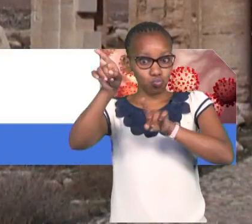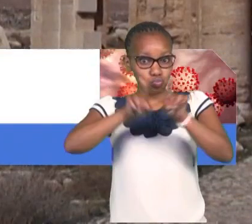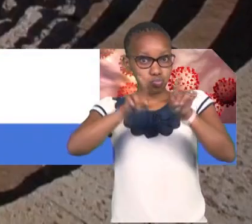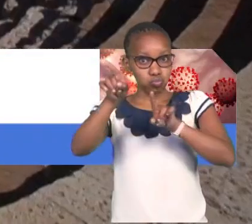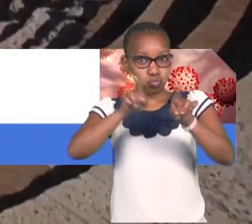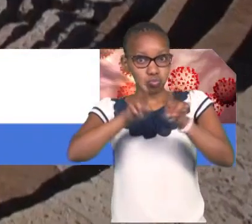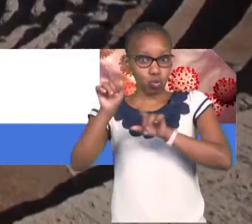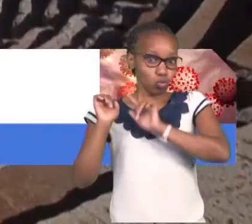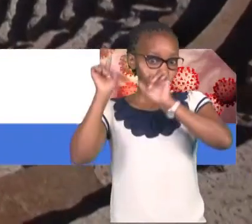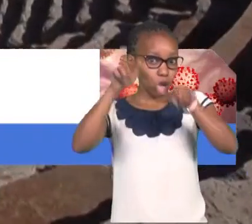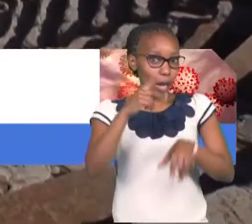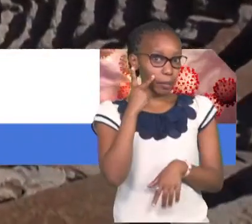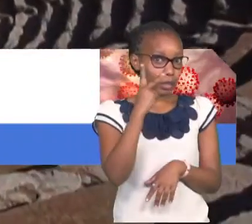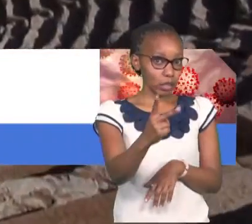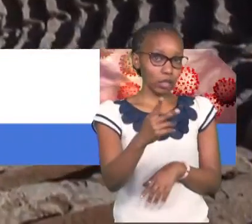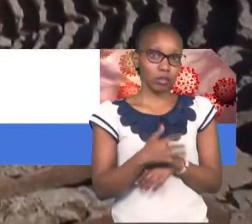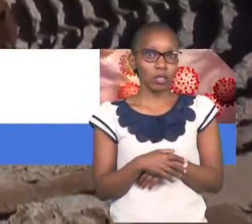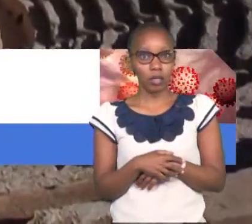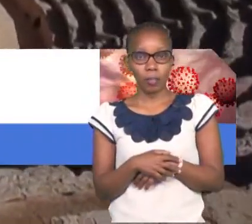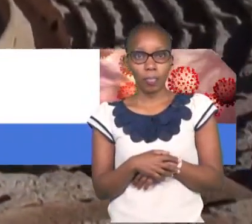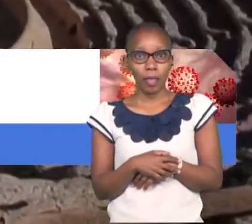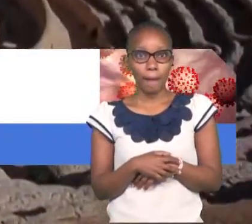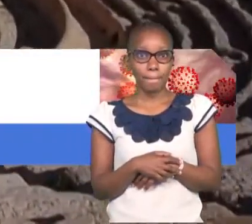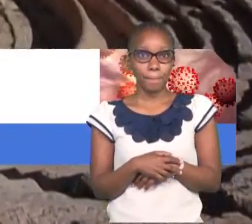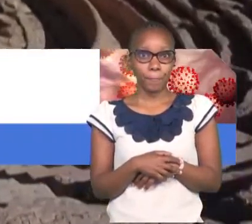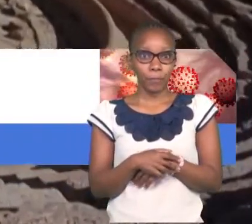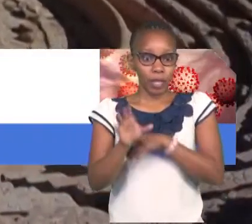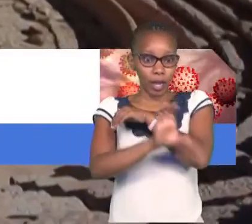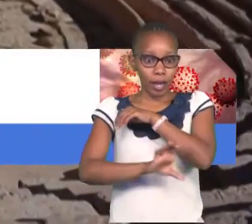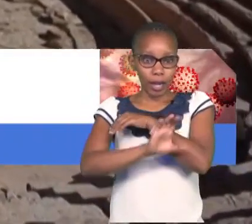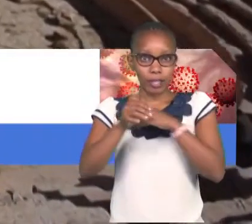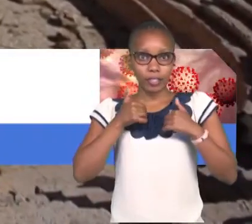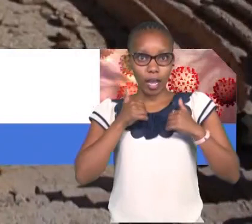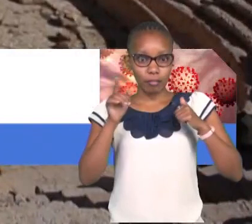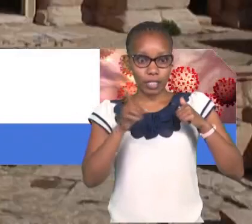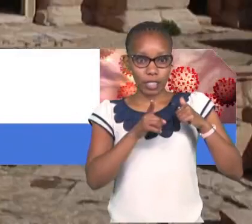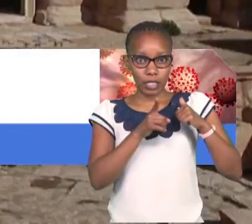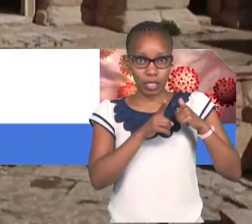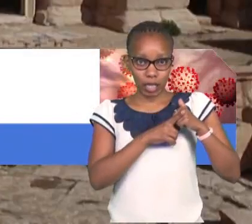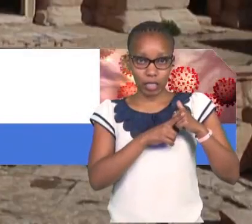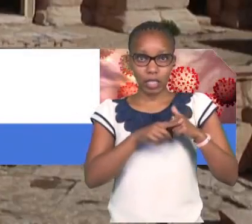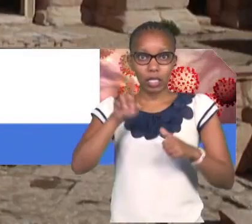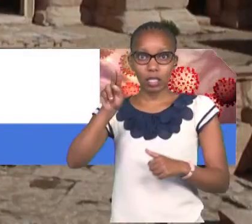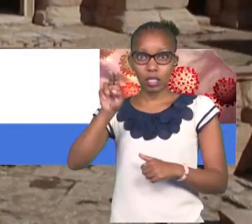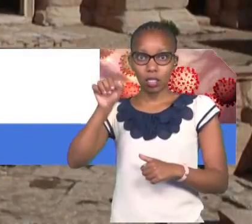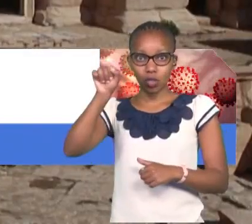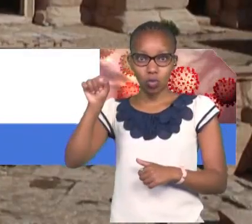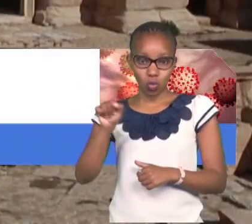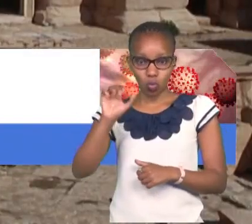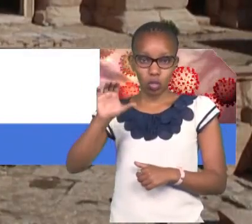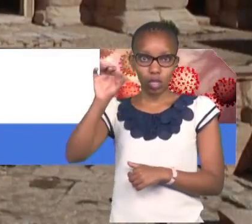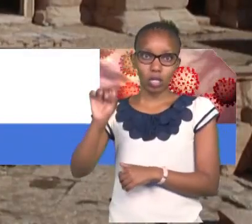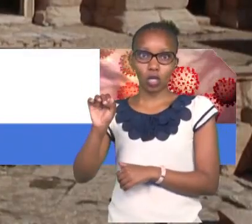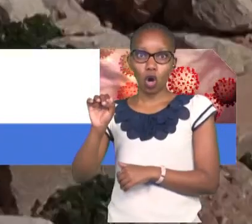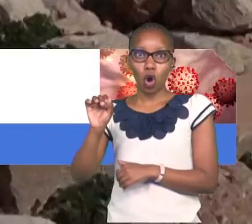had remained stunted but has massive potential. Syria has 6 sites on the UNESCO elite list of World Heritage, and all of